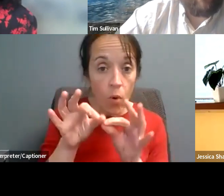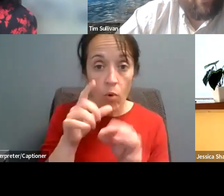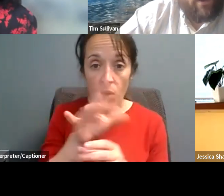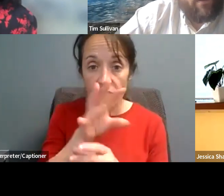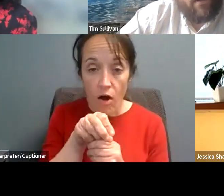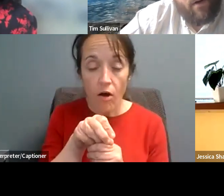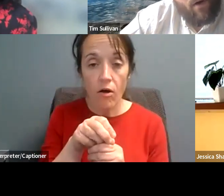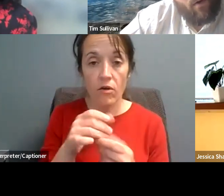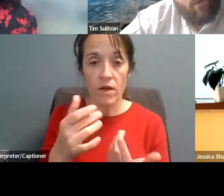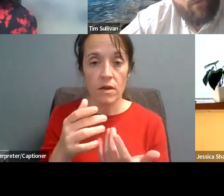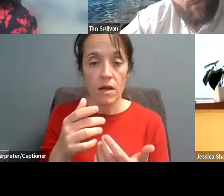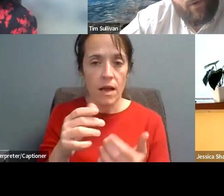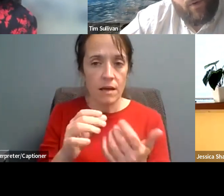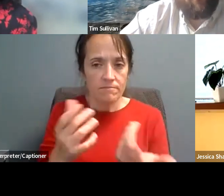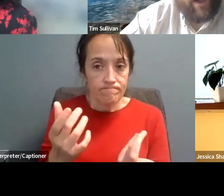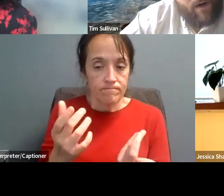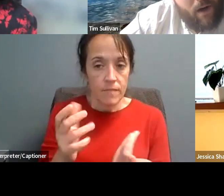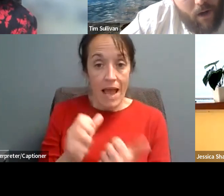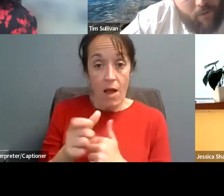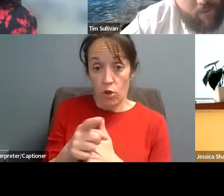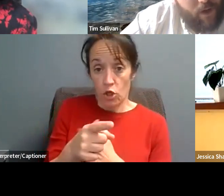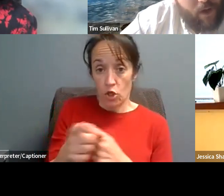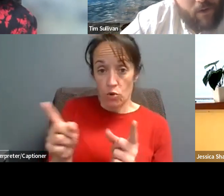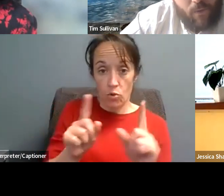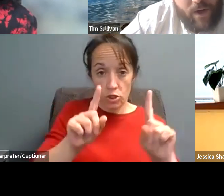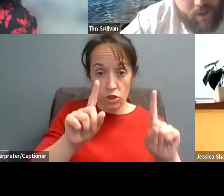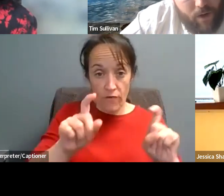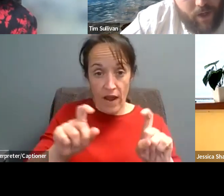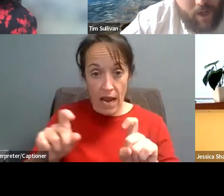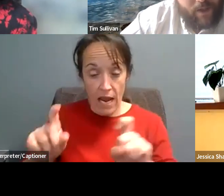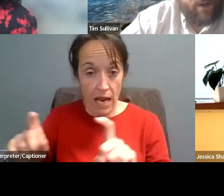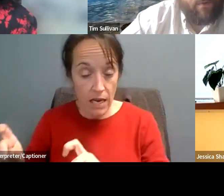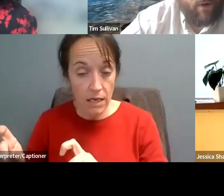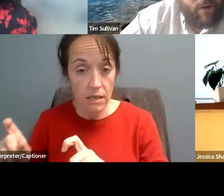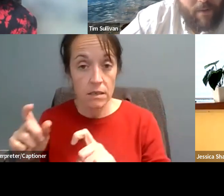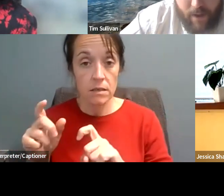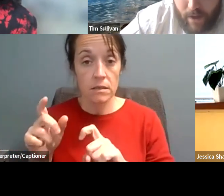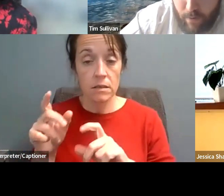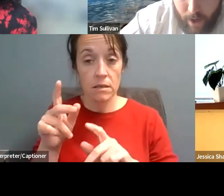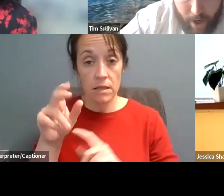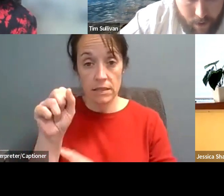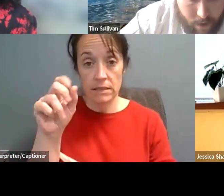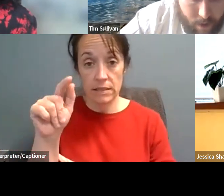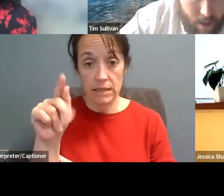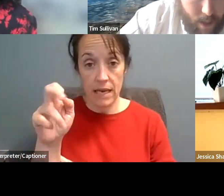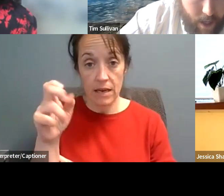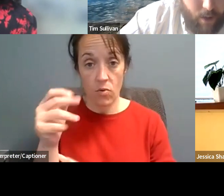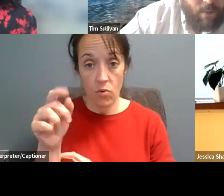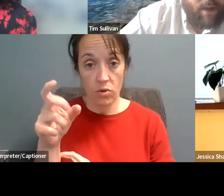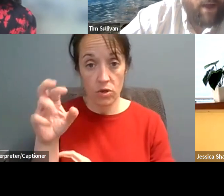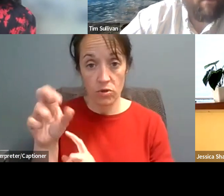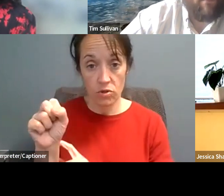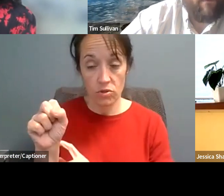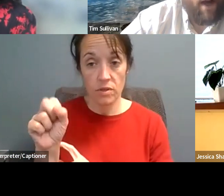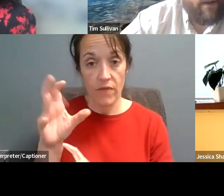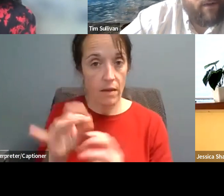how you ensure the rigor of the research and extension programming that you put out, and how